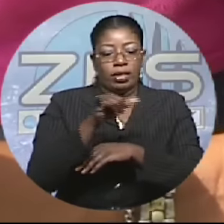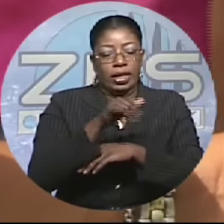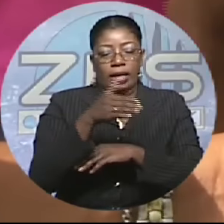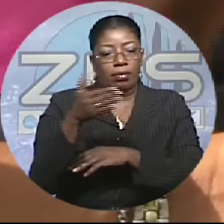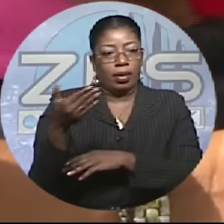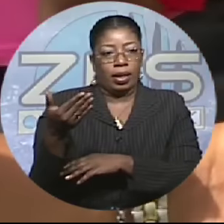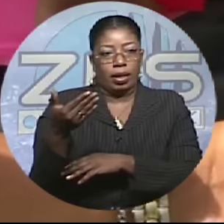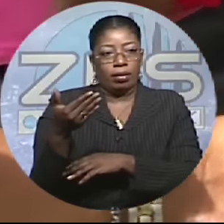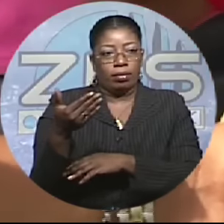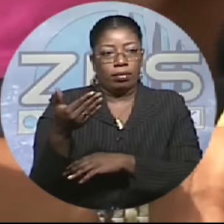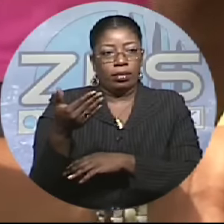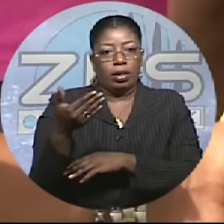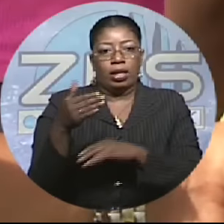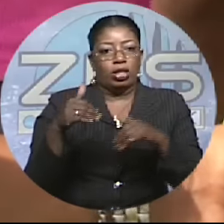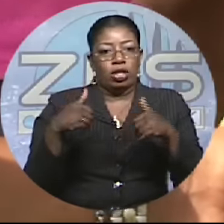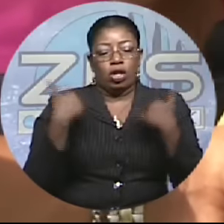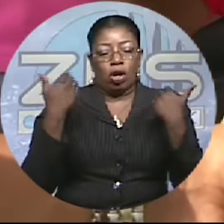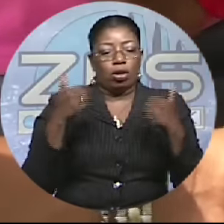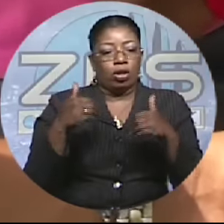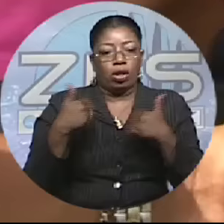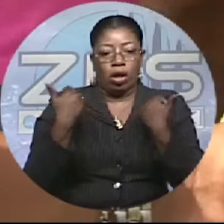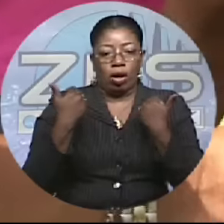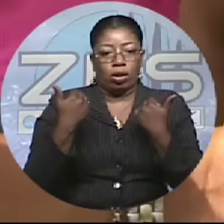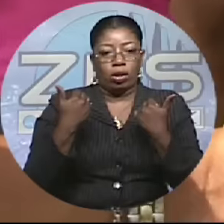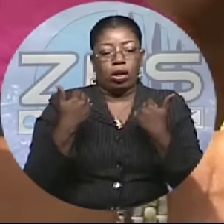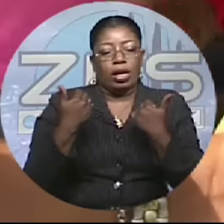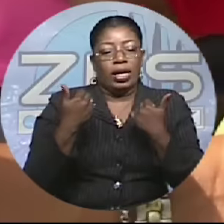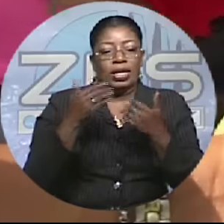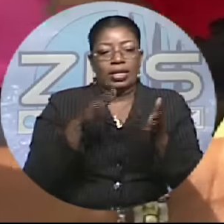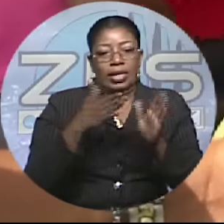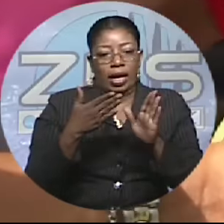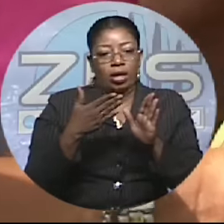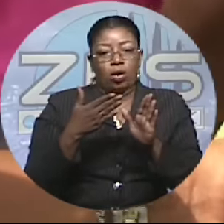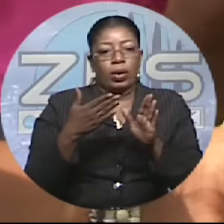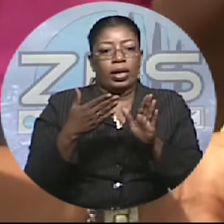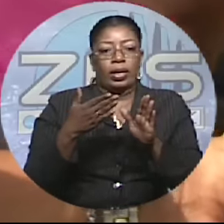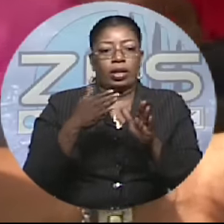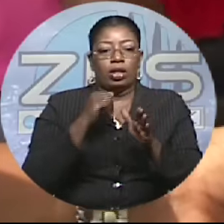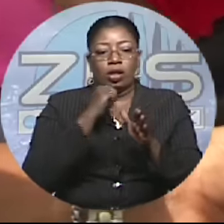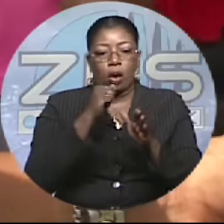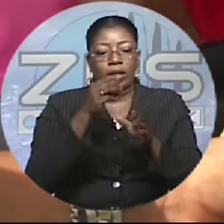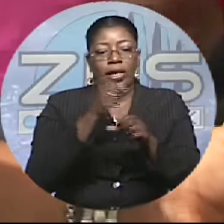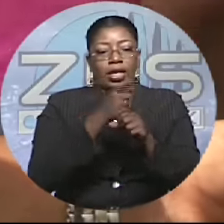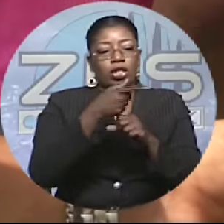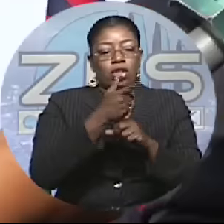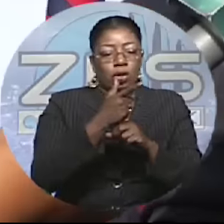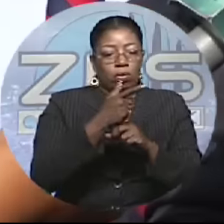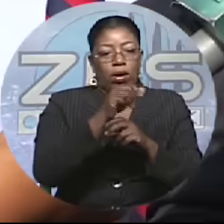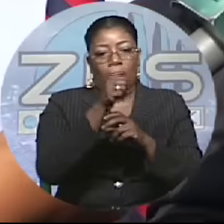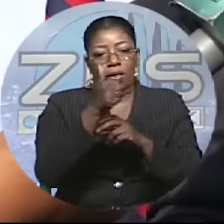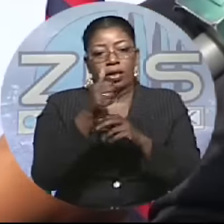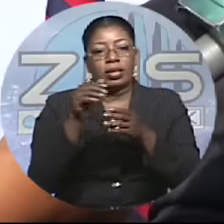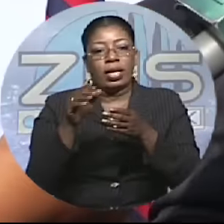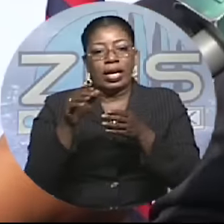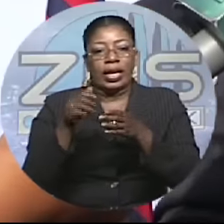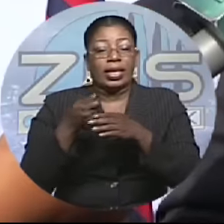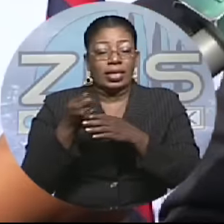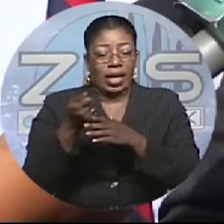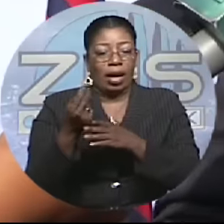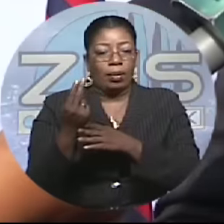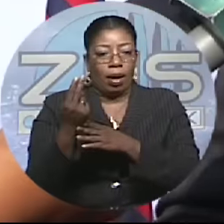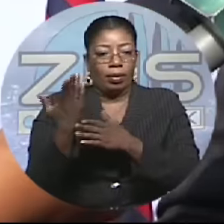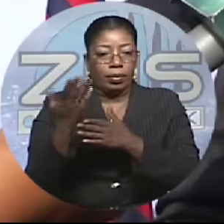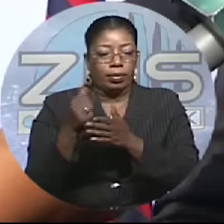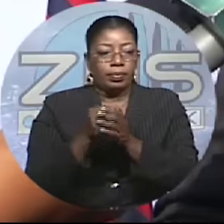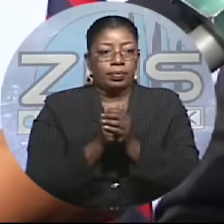thing. Every day is a young you die, a young, you know, who ain't get shoot, get shook up. It's bad. It's very sad. Meanwhile, Superintendent Paul